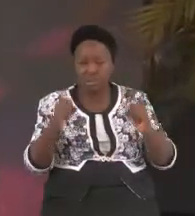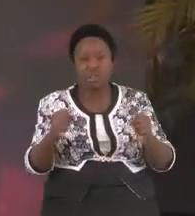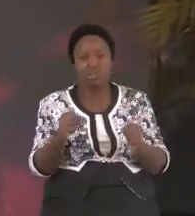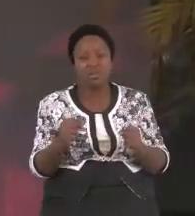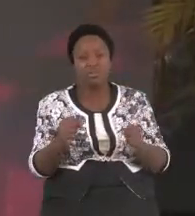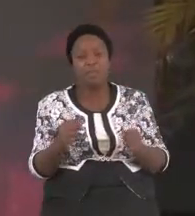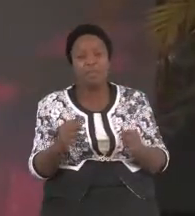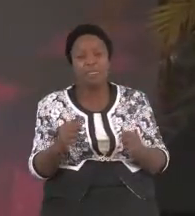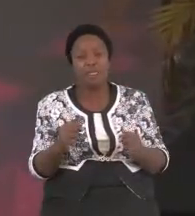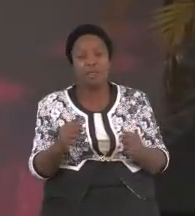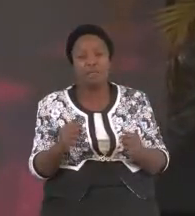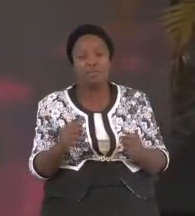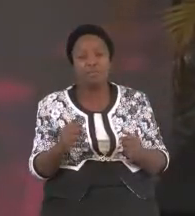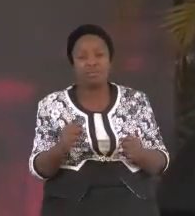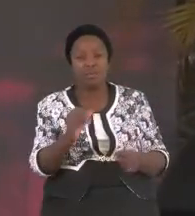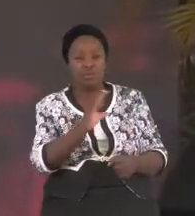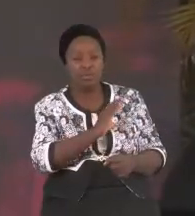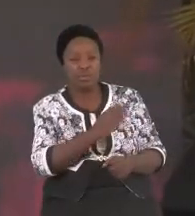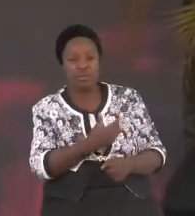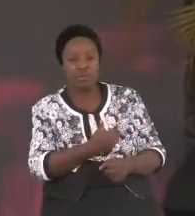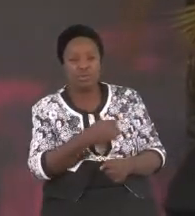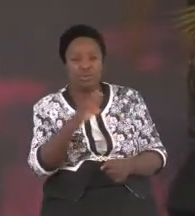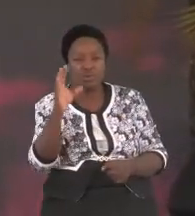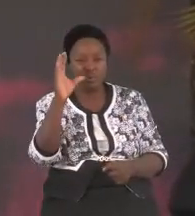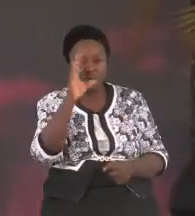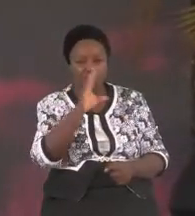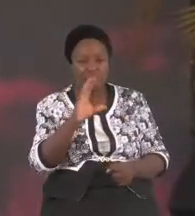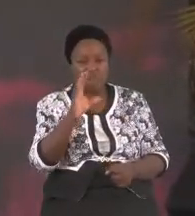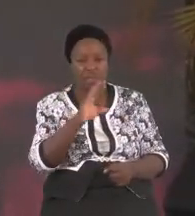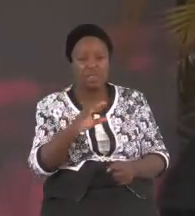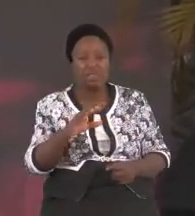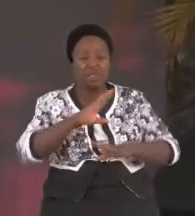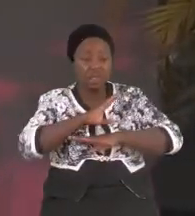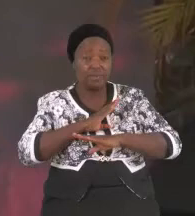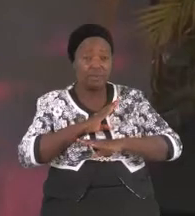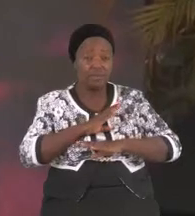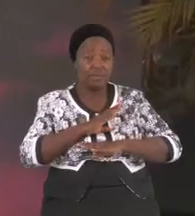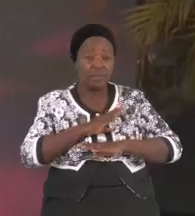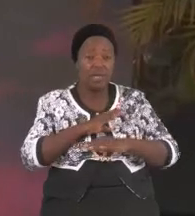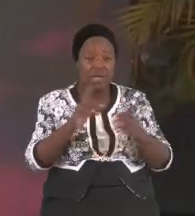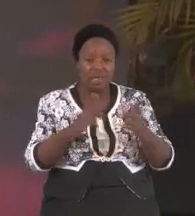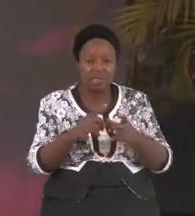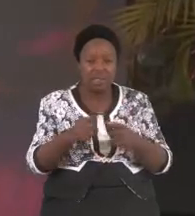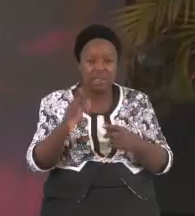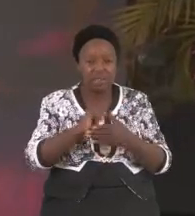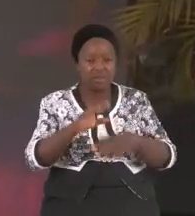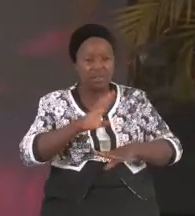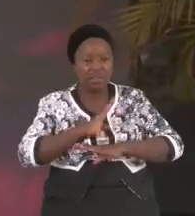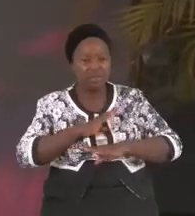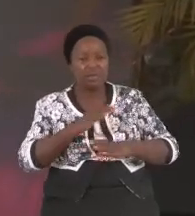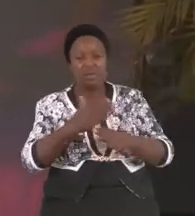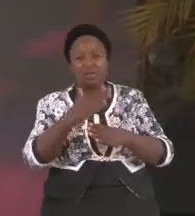Soul satiation. That is satisfy you completely.